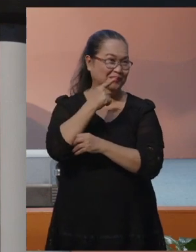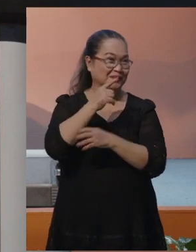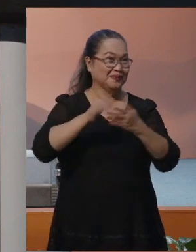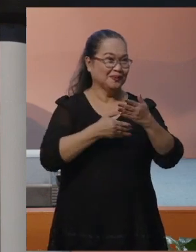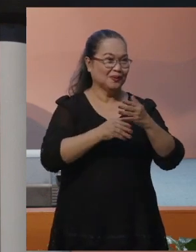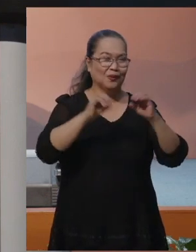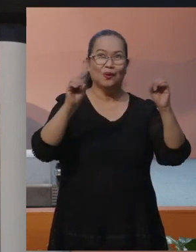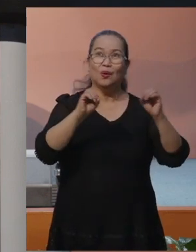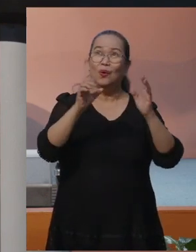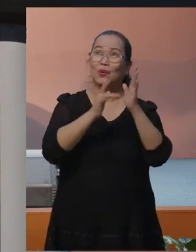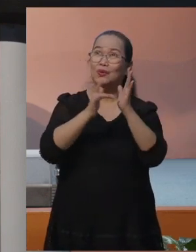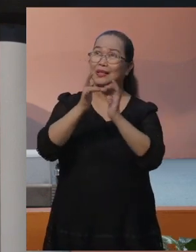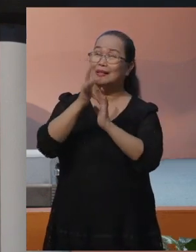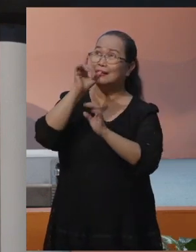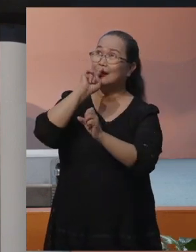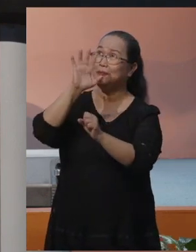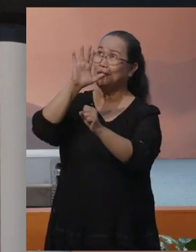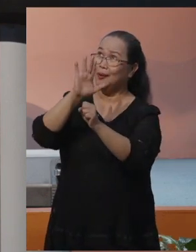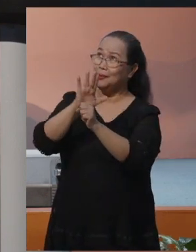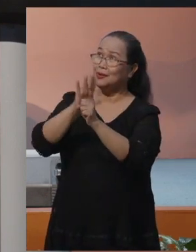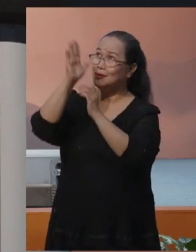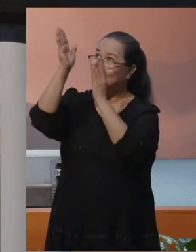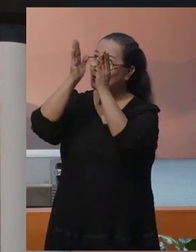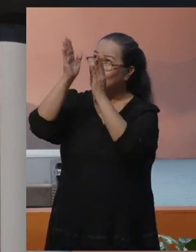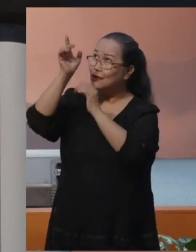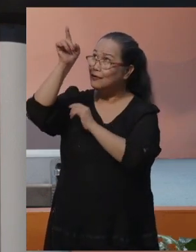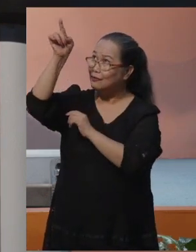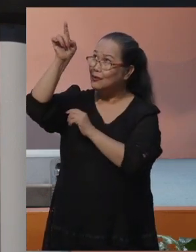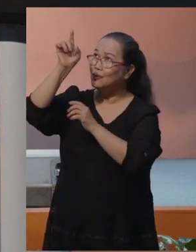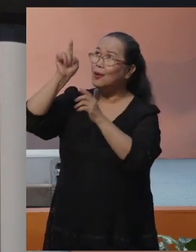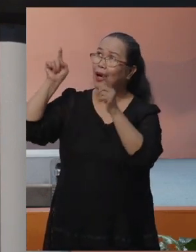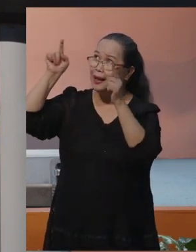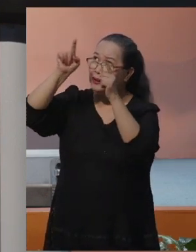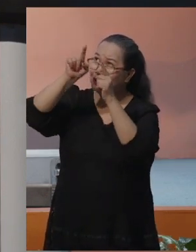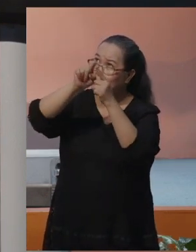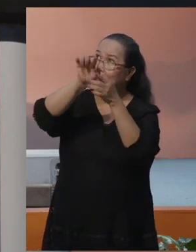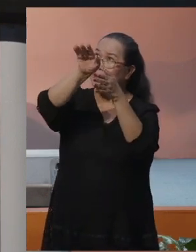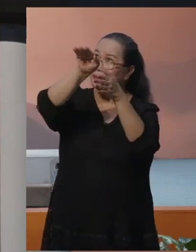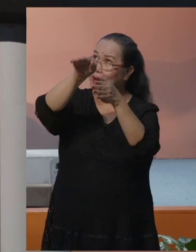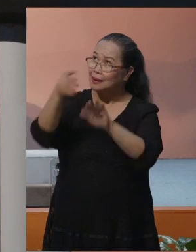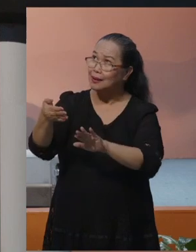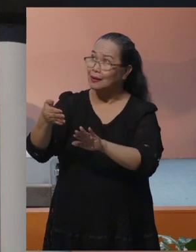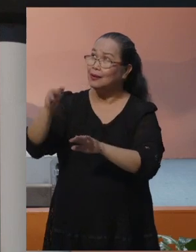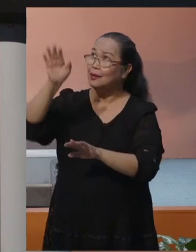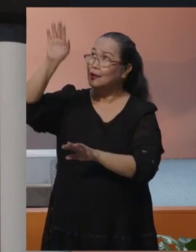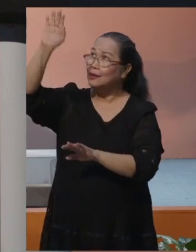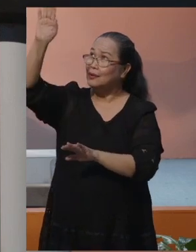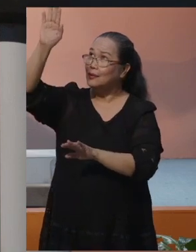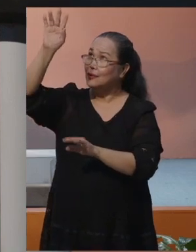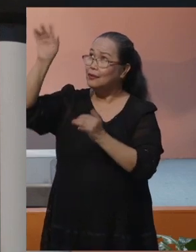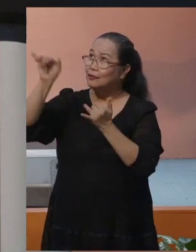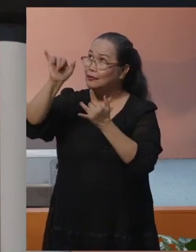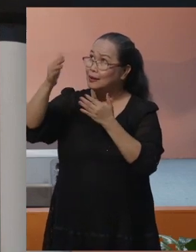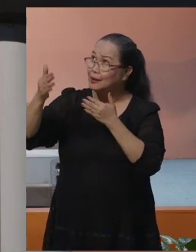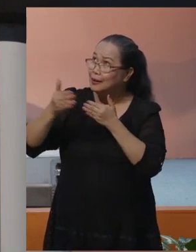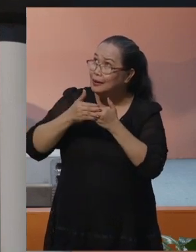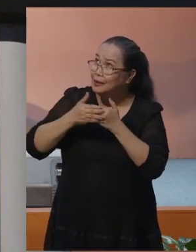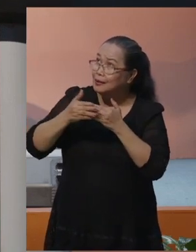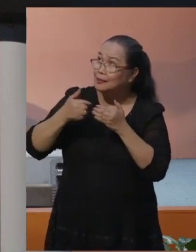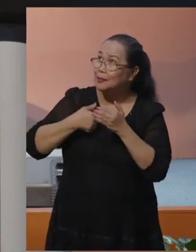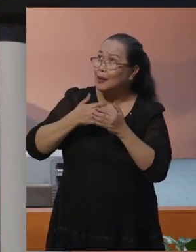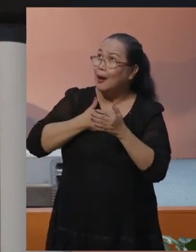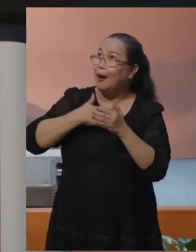O Jesus, I have promised to serve Thee to the end. Be Thou forever near me,